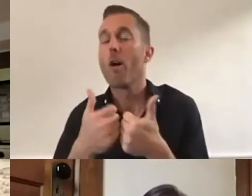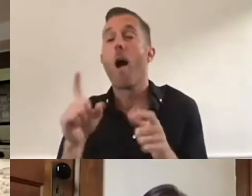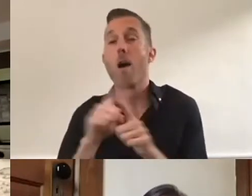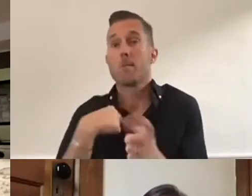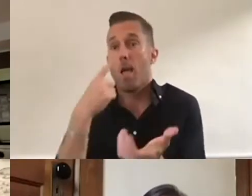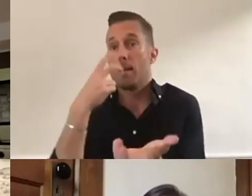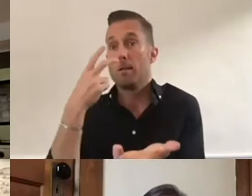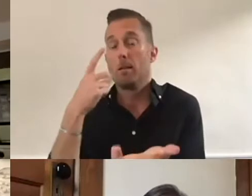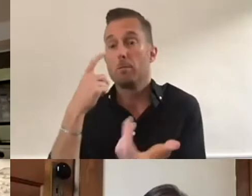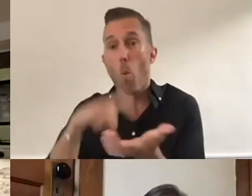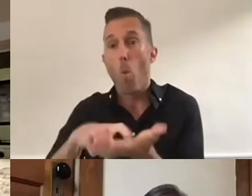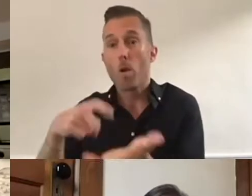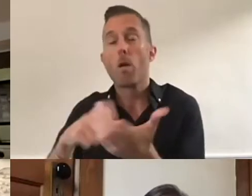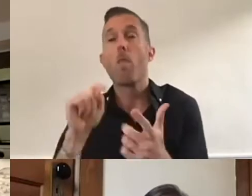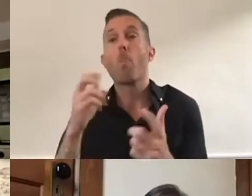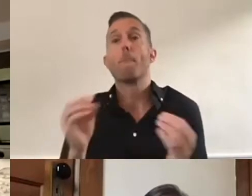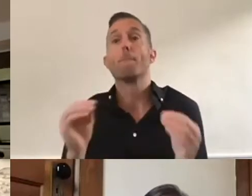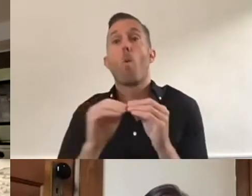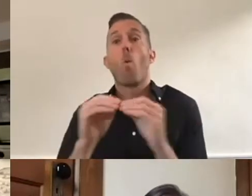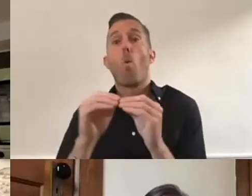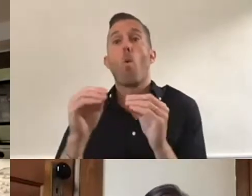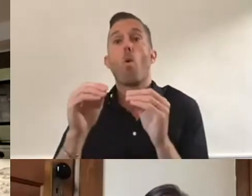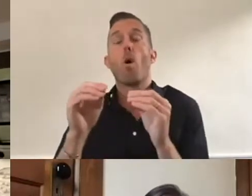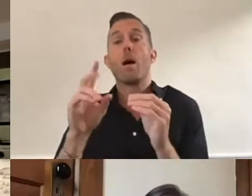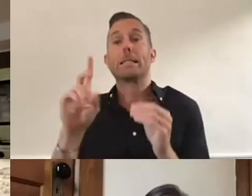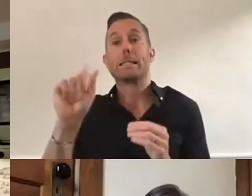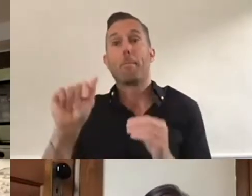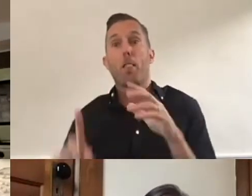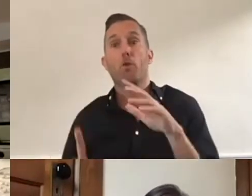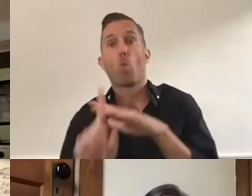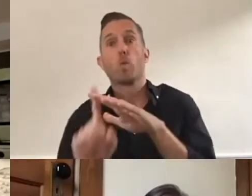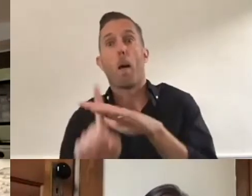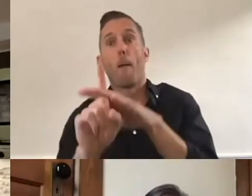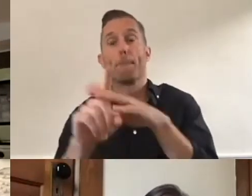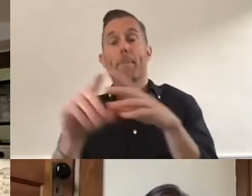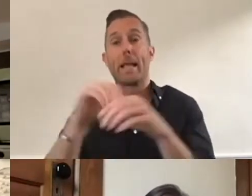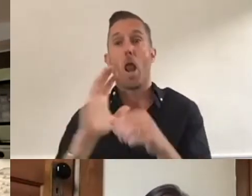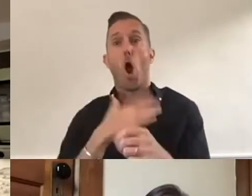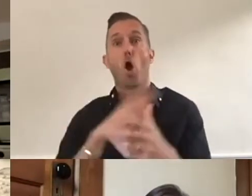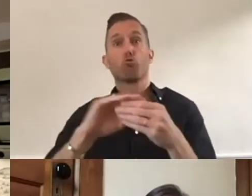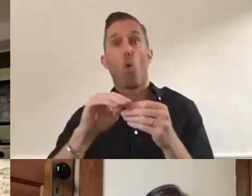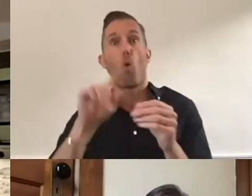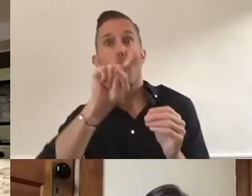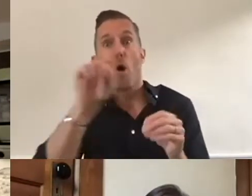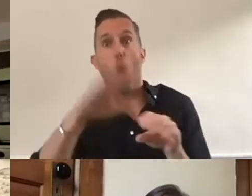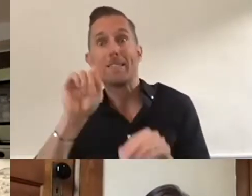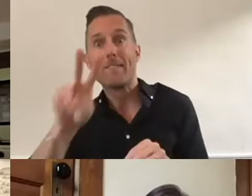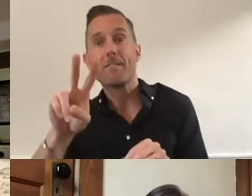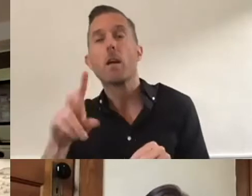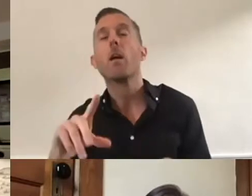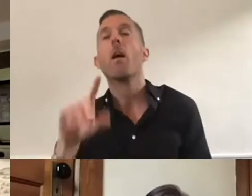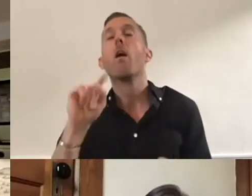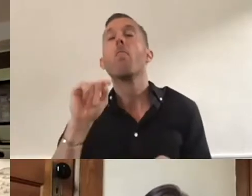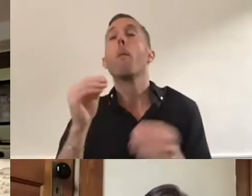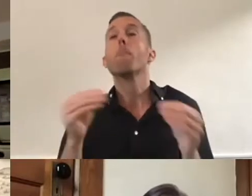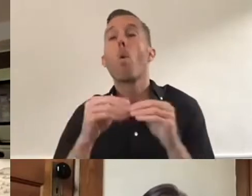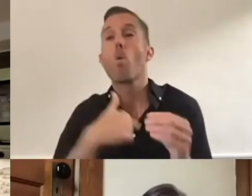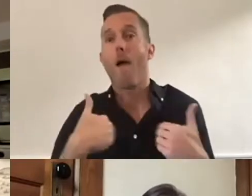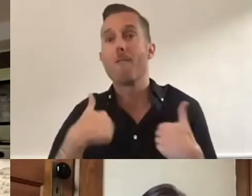disability shows up in content, the more we have great talent like David, the more we